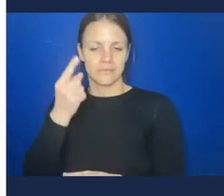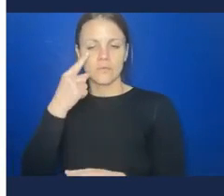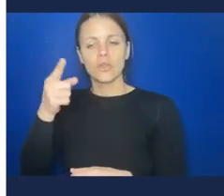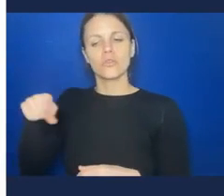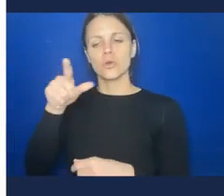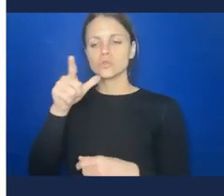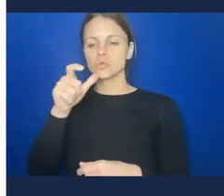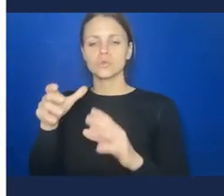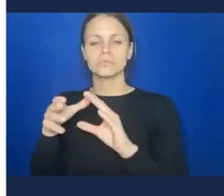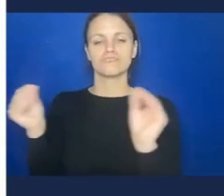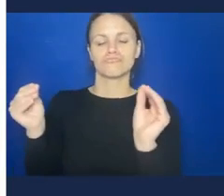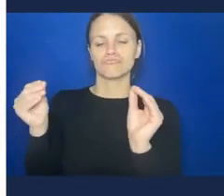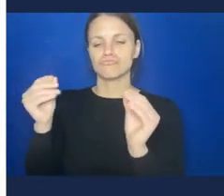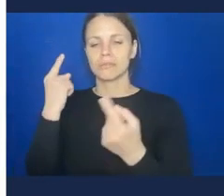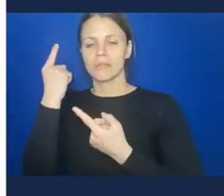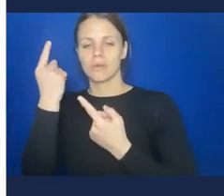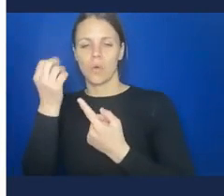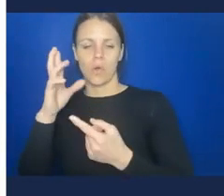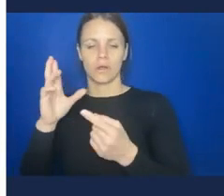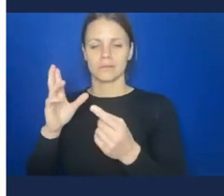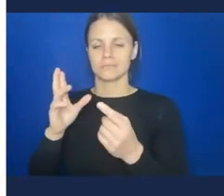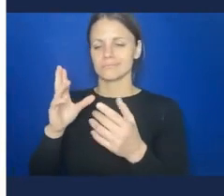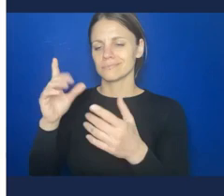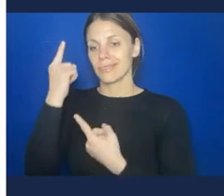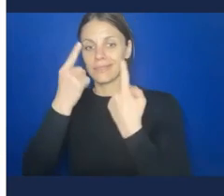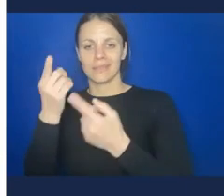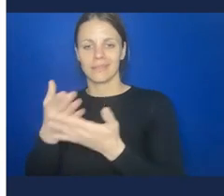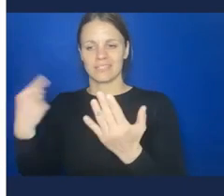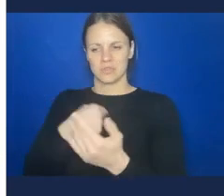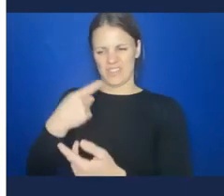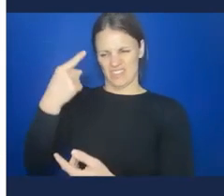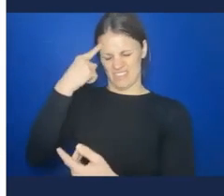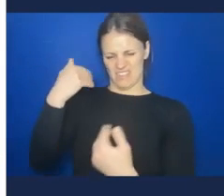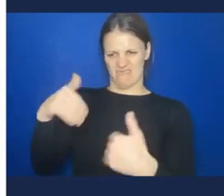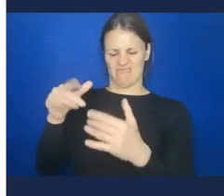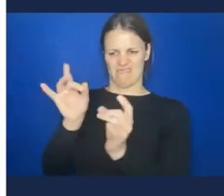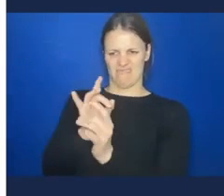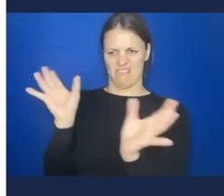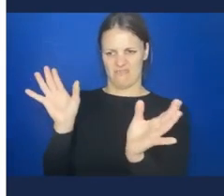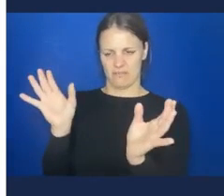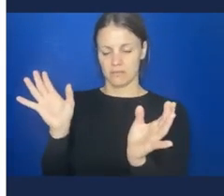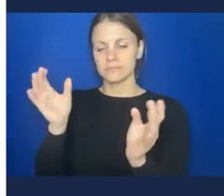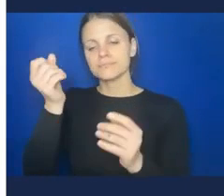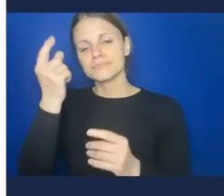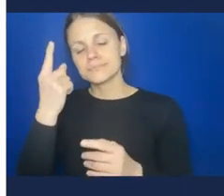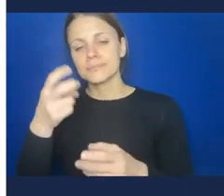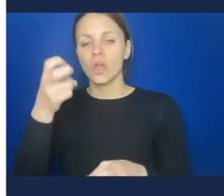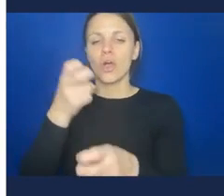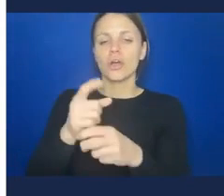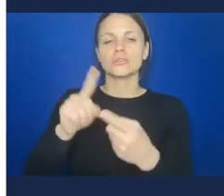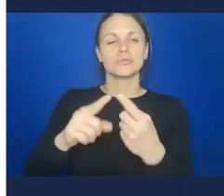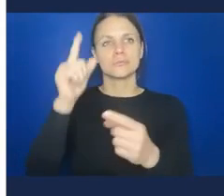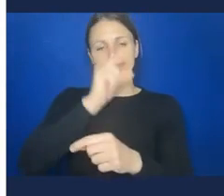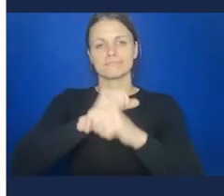who say and think things that we think are deplorable. Because as hard as it is to imagine someone switching sides, quote unquote, at